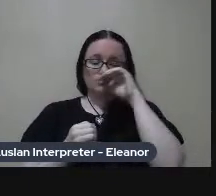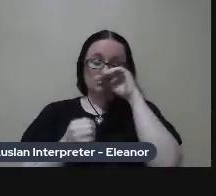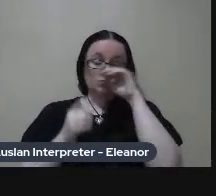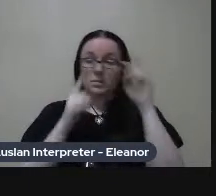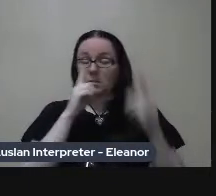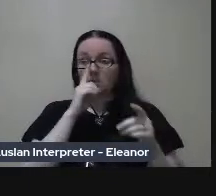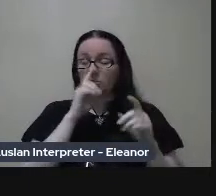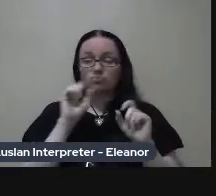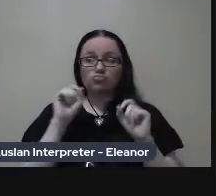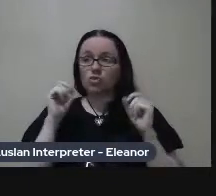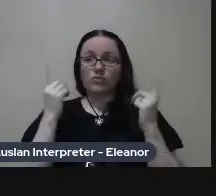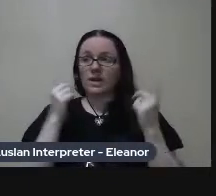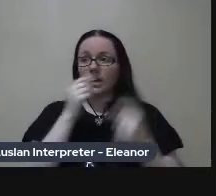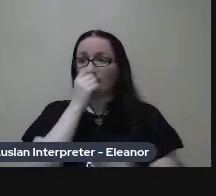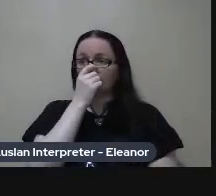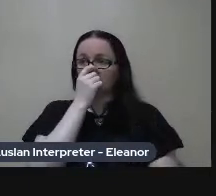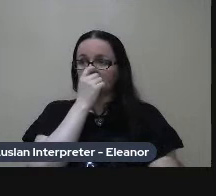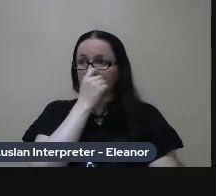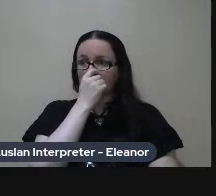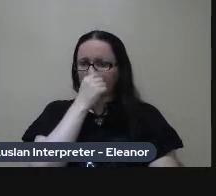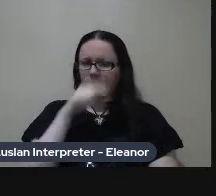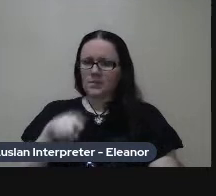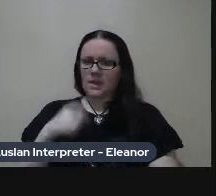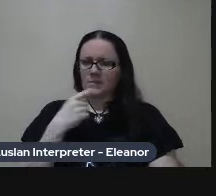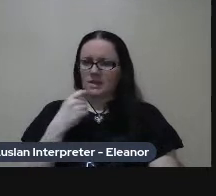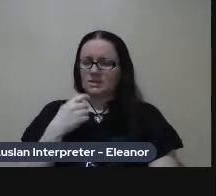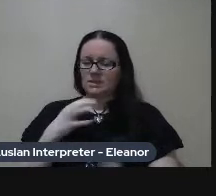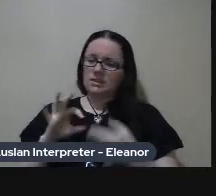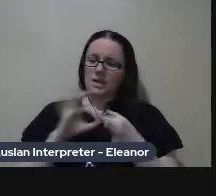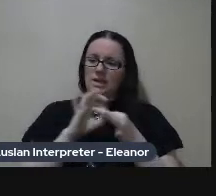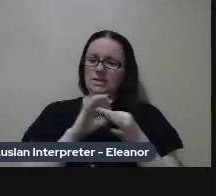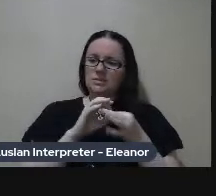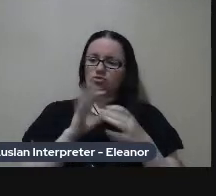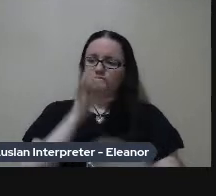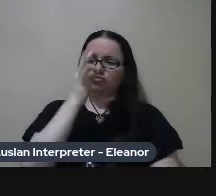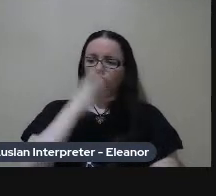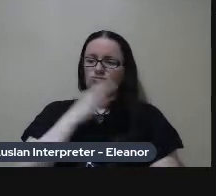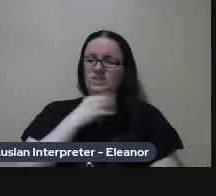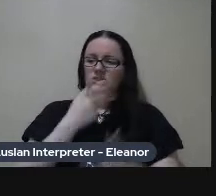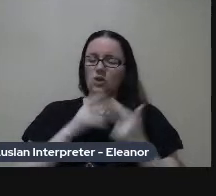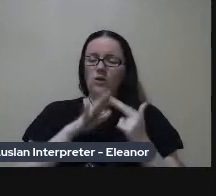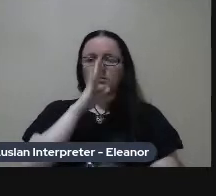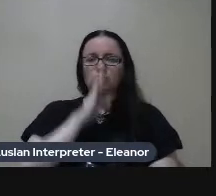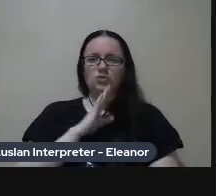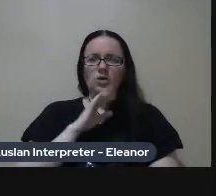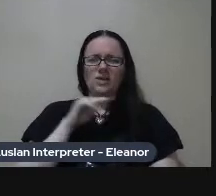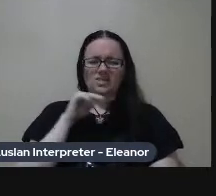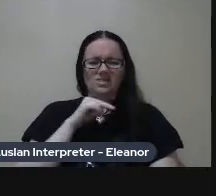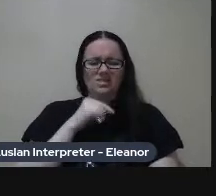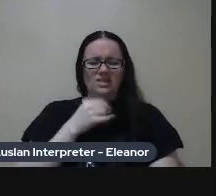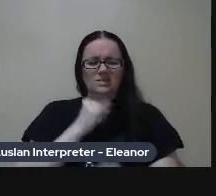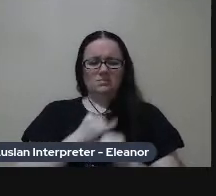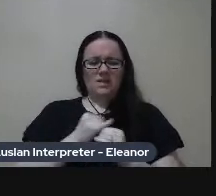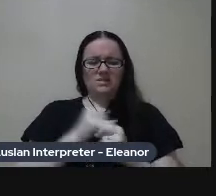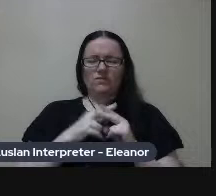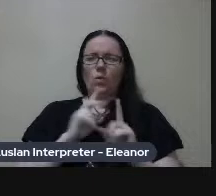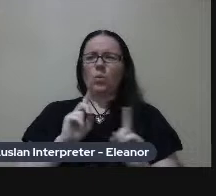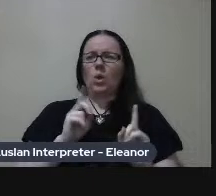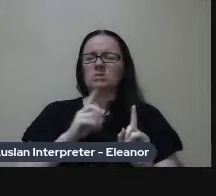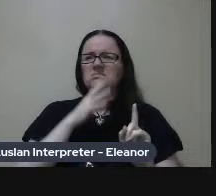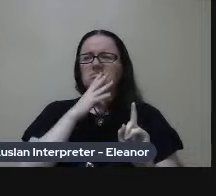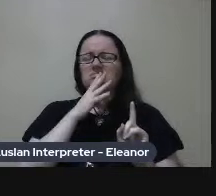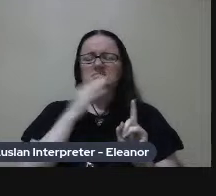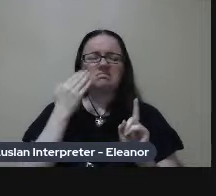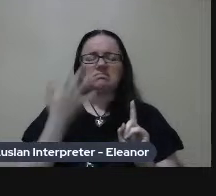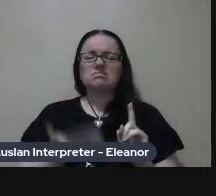know how their medicines relate to their risk of stroke, what the medications are specifically intending to do, and then